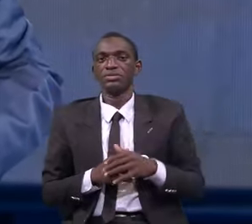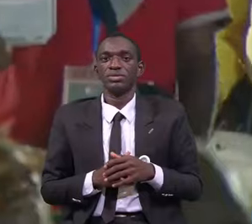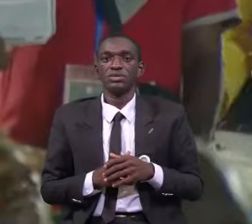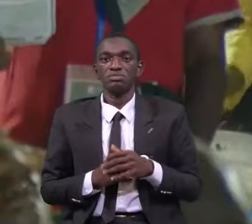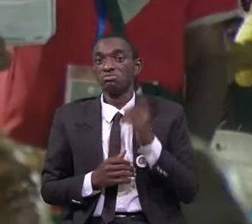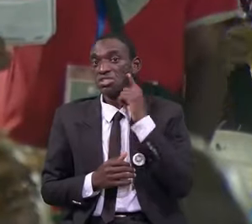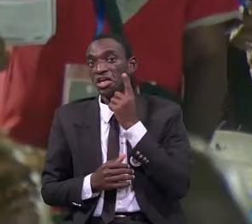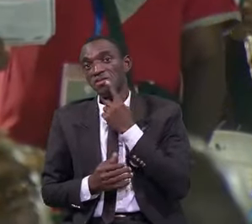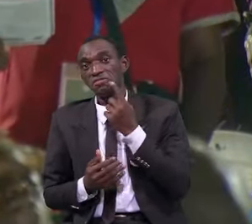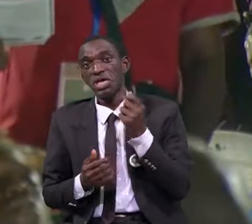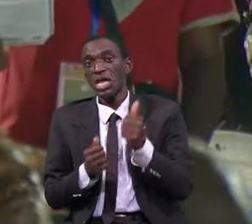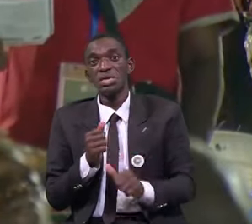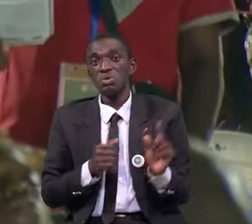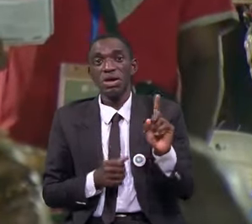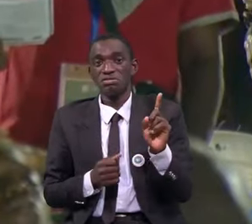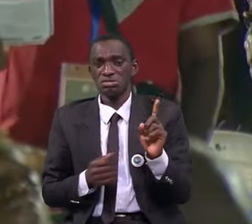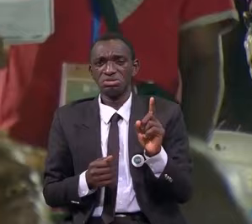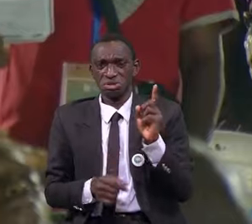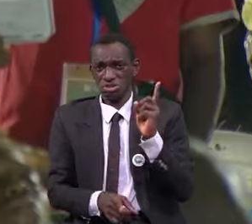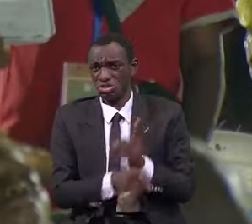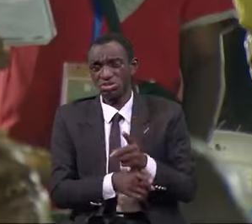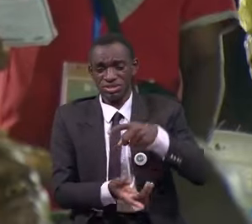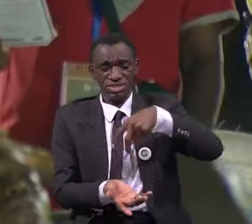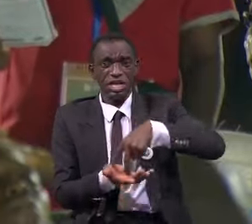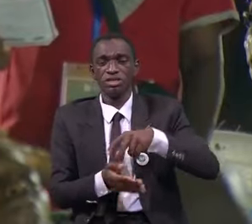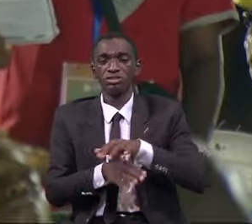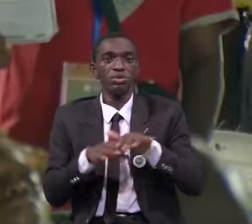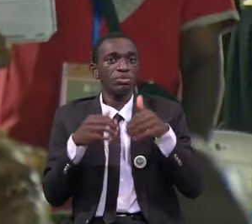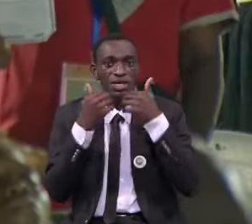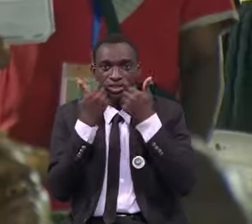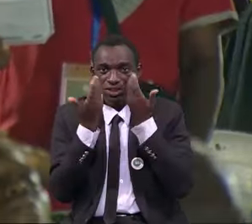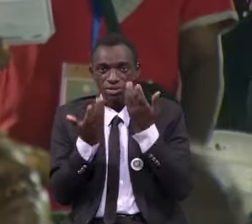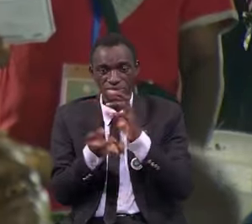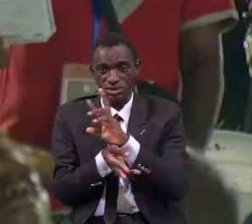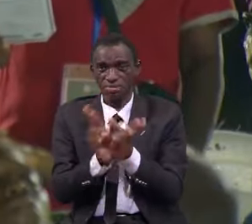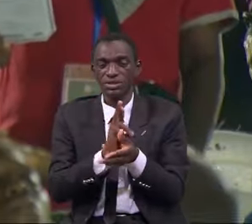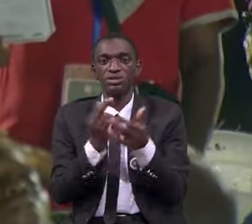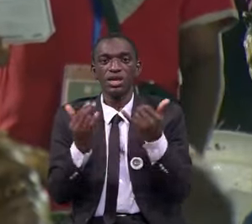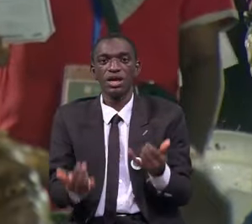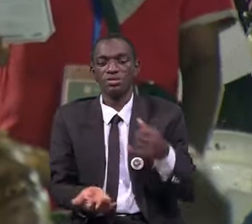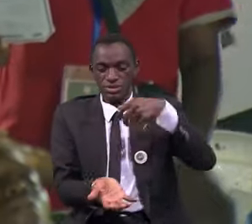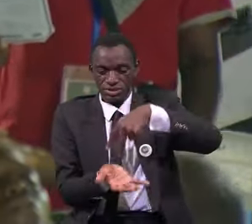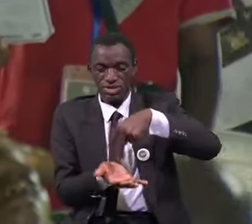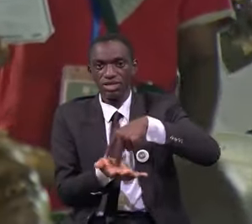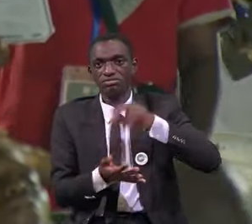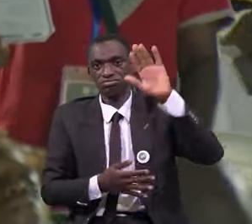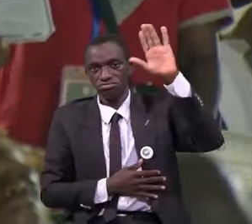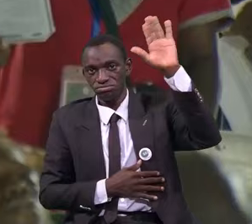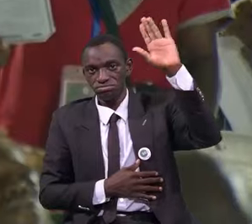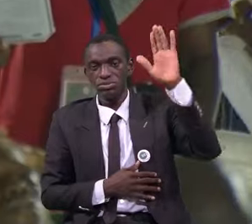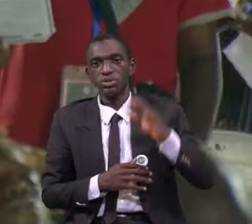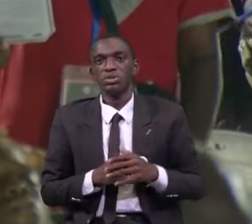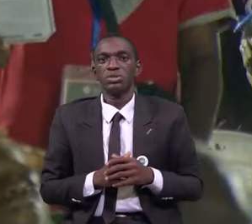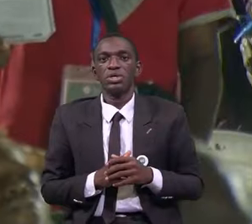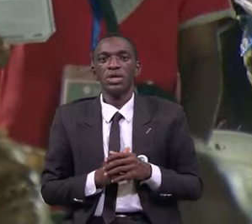Online, please do that. Raise up your hand and stand. any congregation where you're all